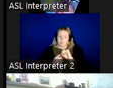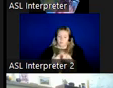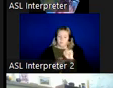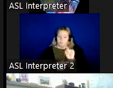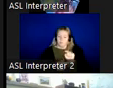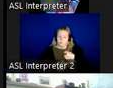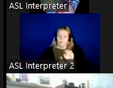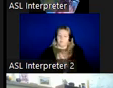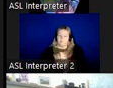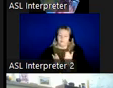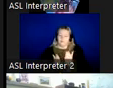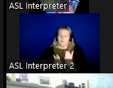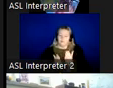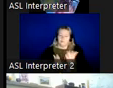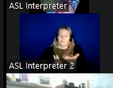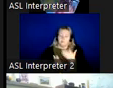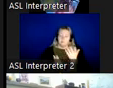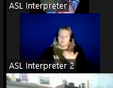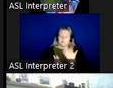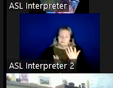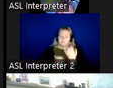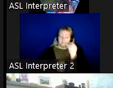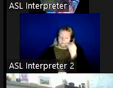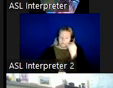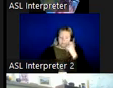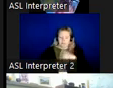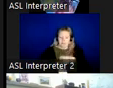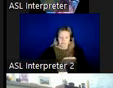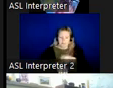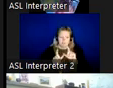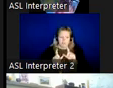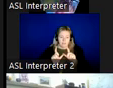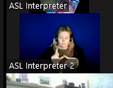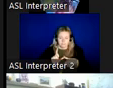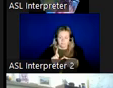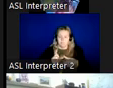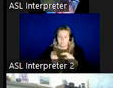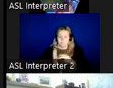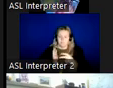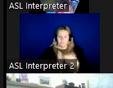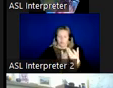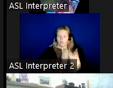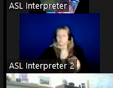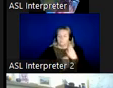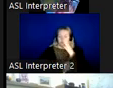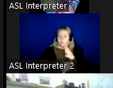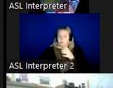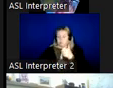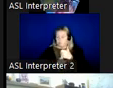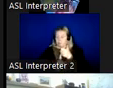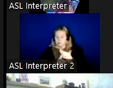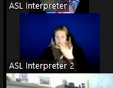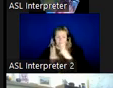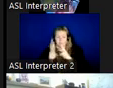the books and when their time is up, they just disappear from your device. So you don't have to worry